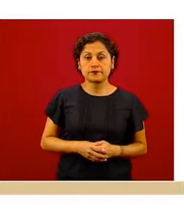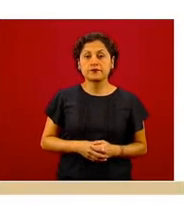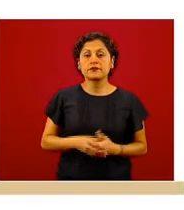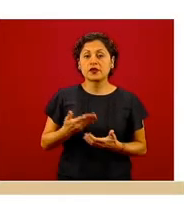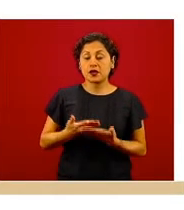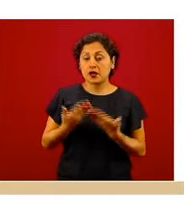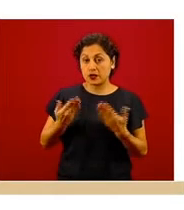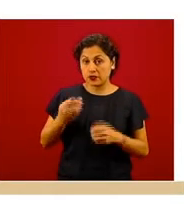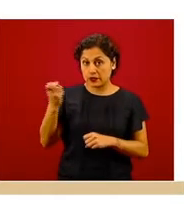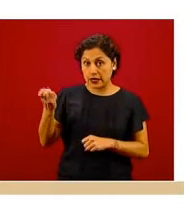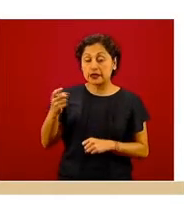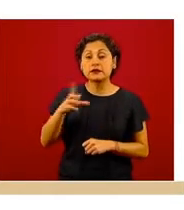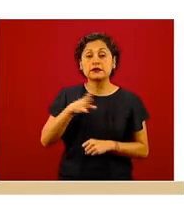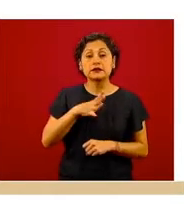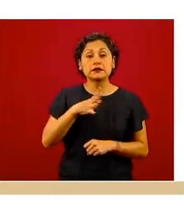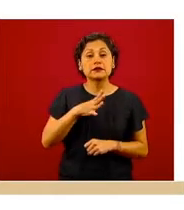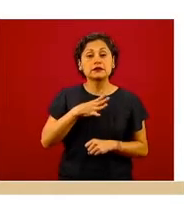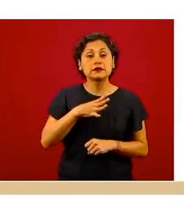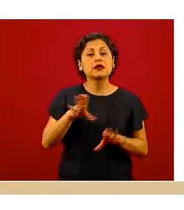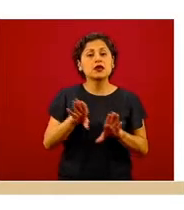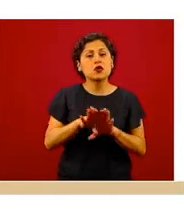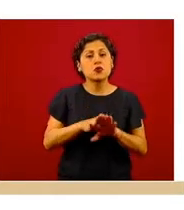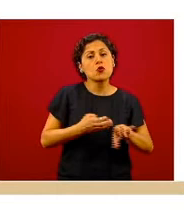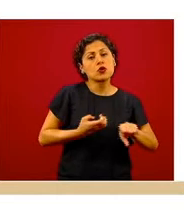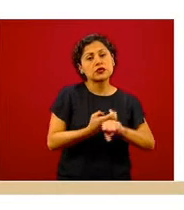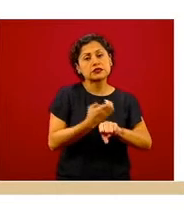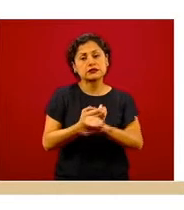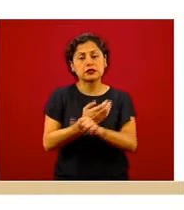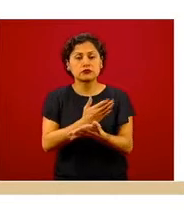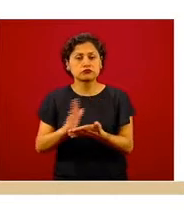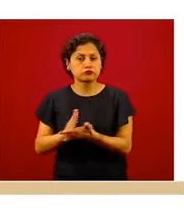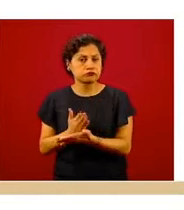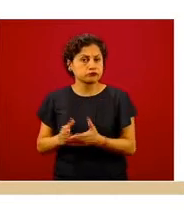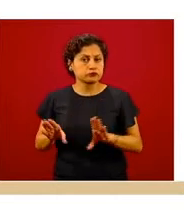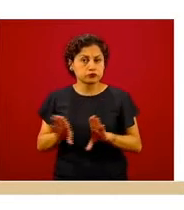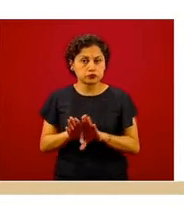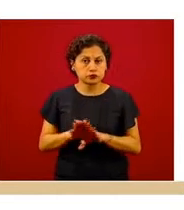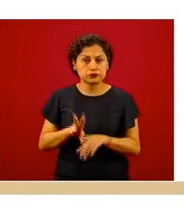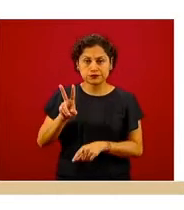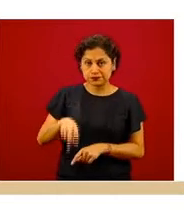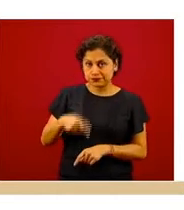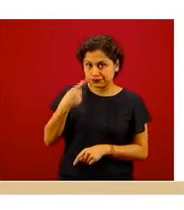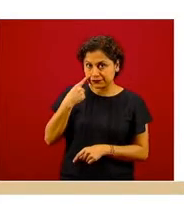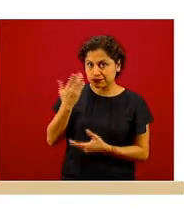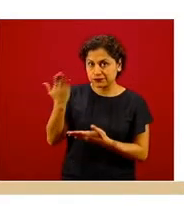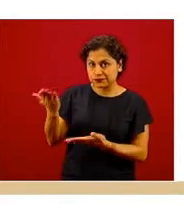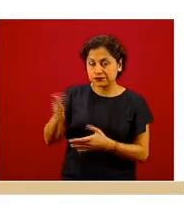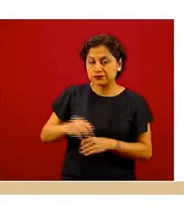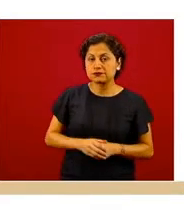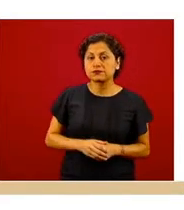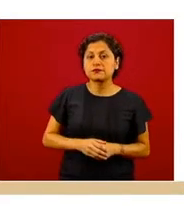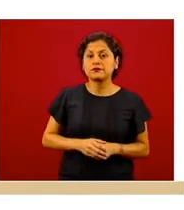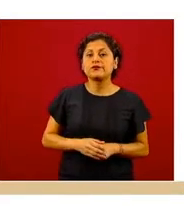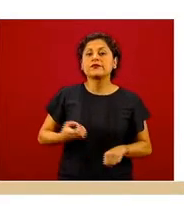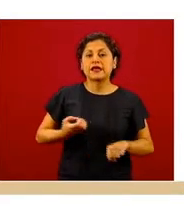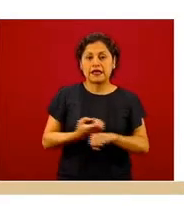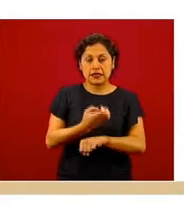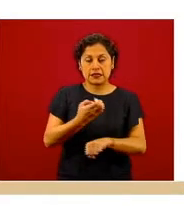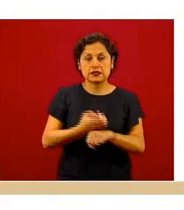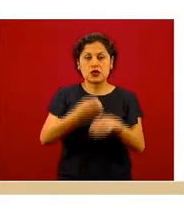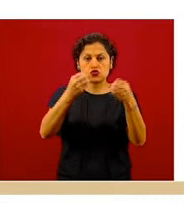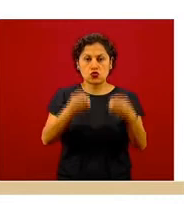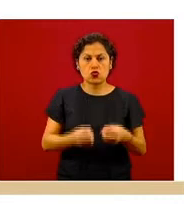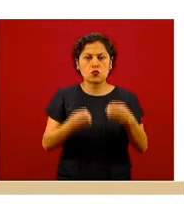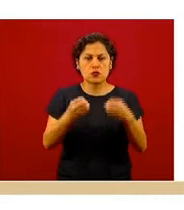So we will see here on this slide how that 68% is distributed. There are some states that have very little